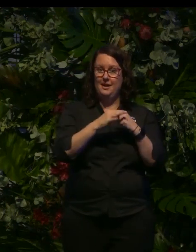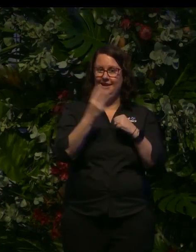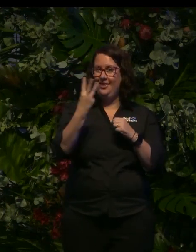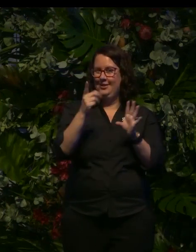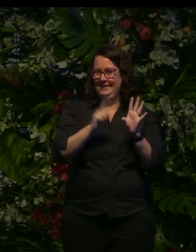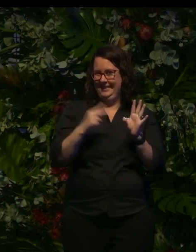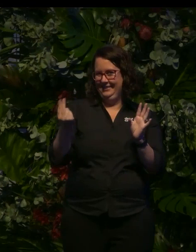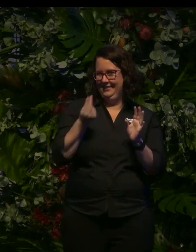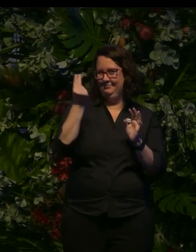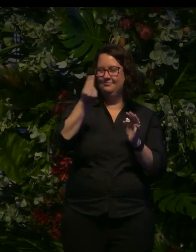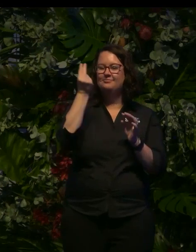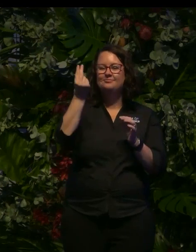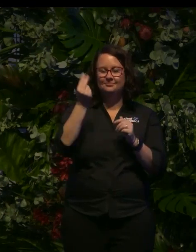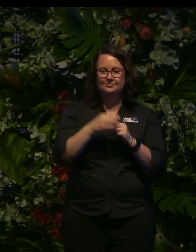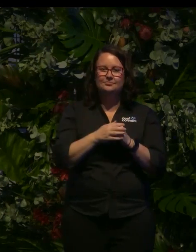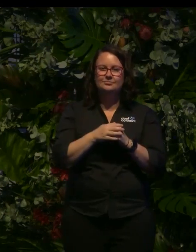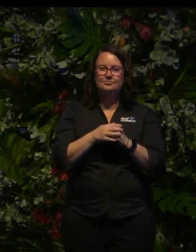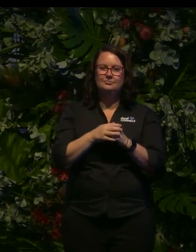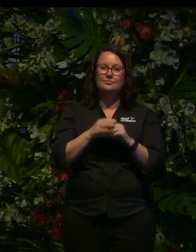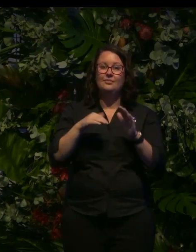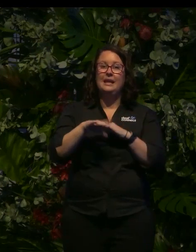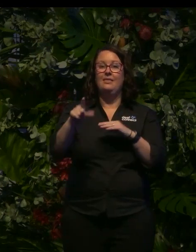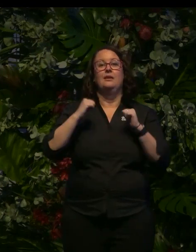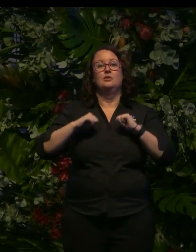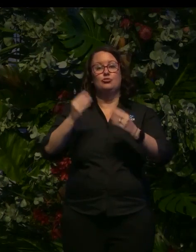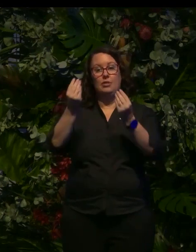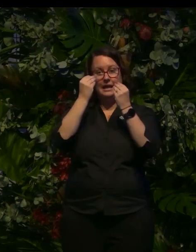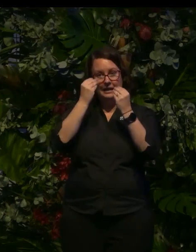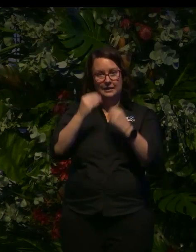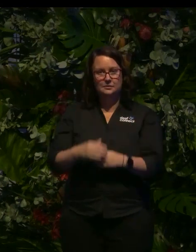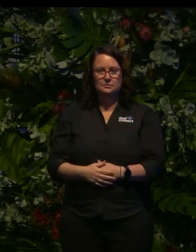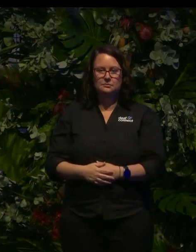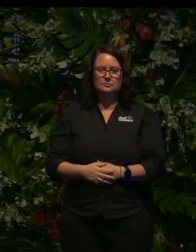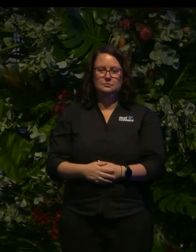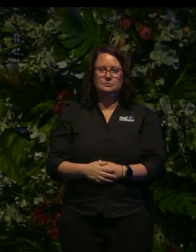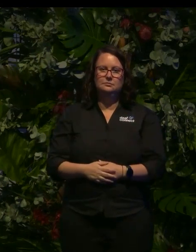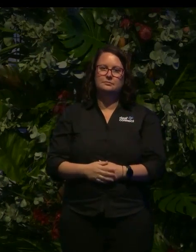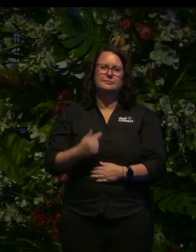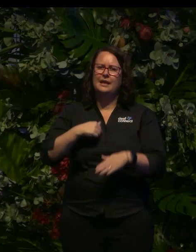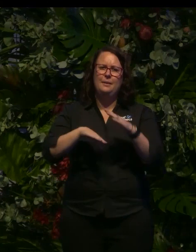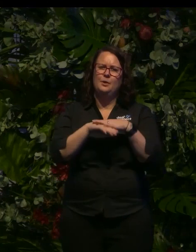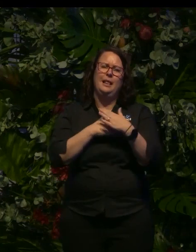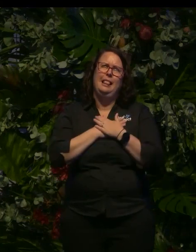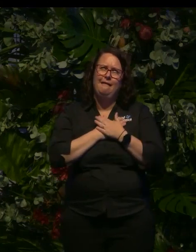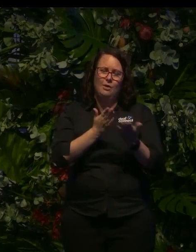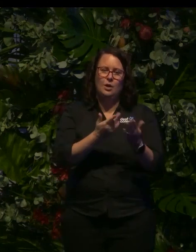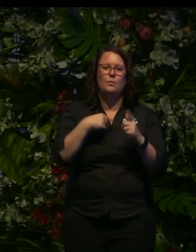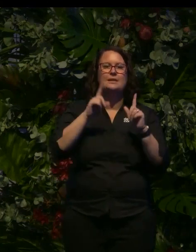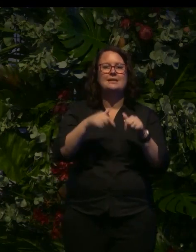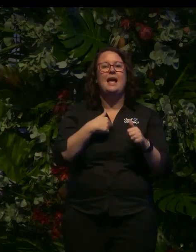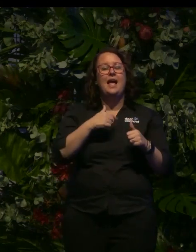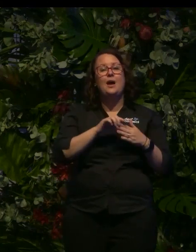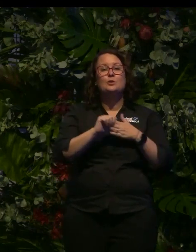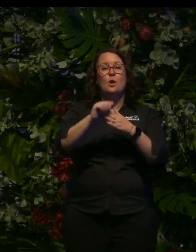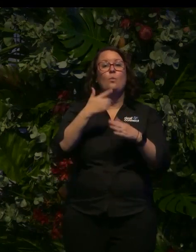years ago, in the trainings. And that I fell in love with her. And we started our journey. We are working